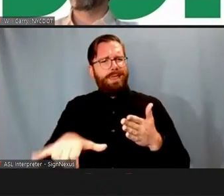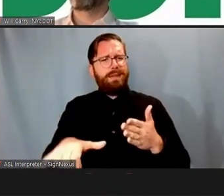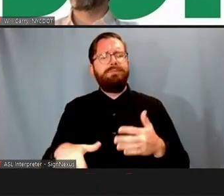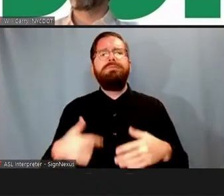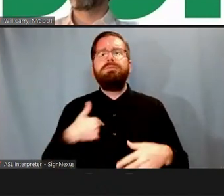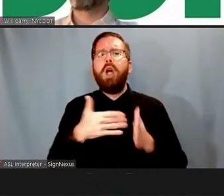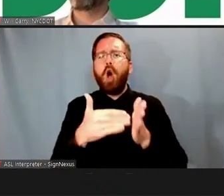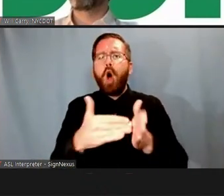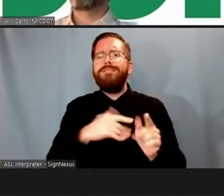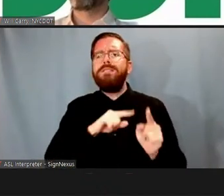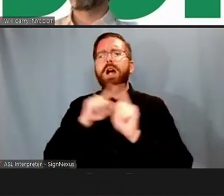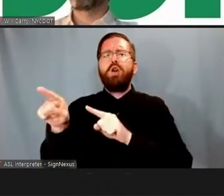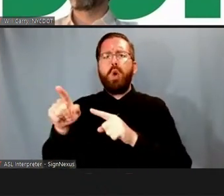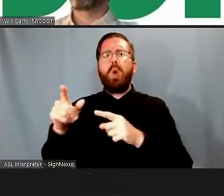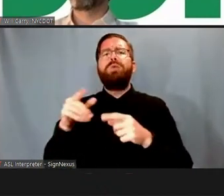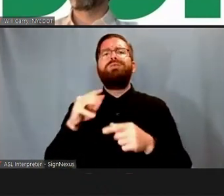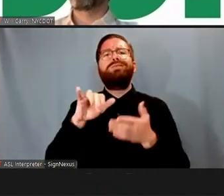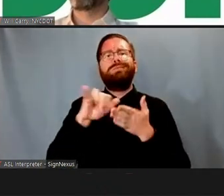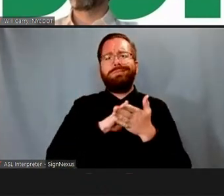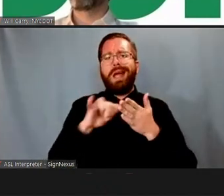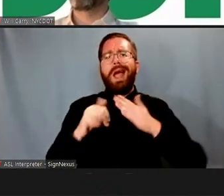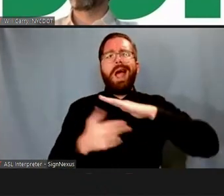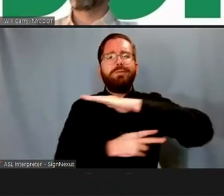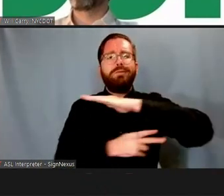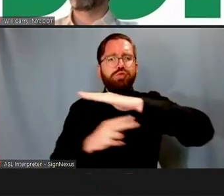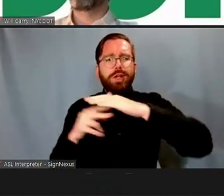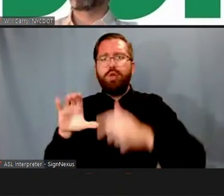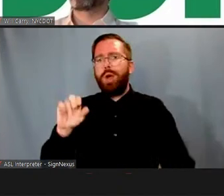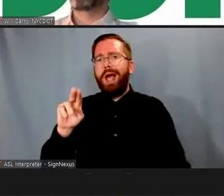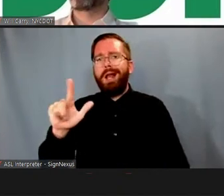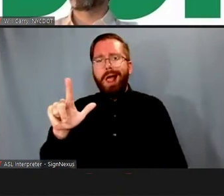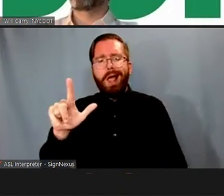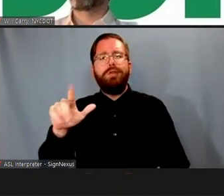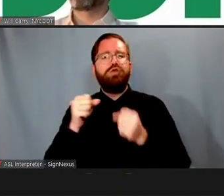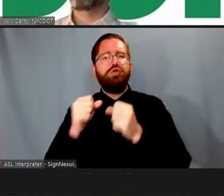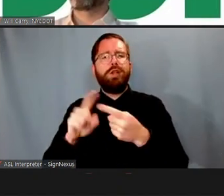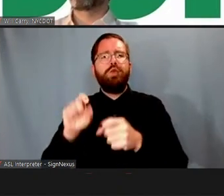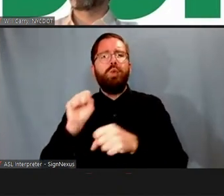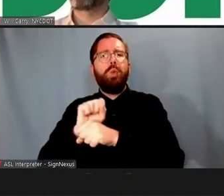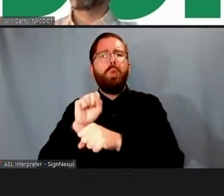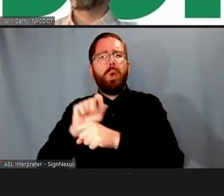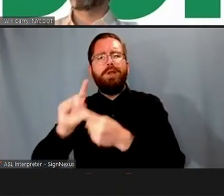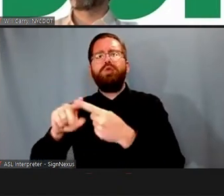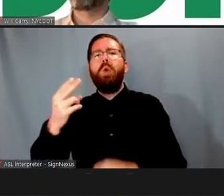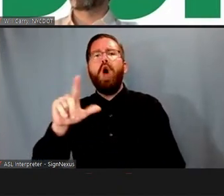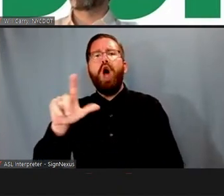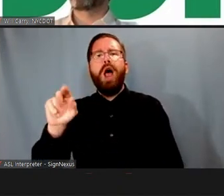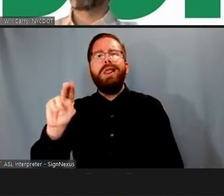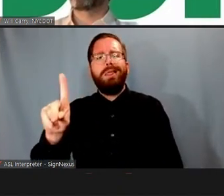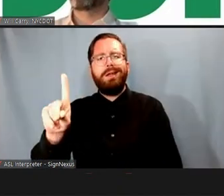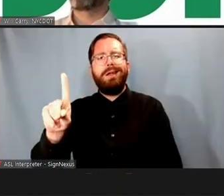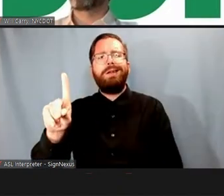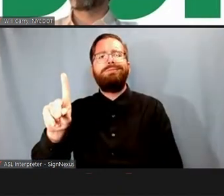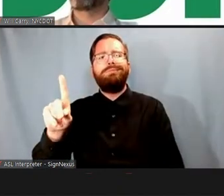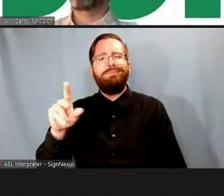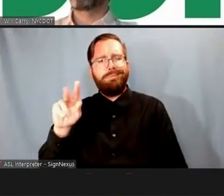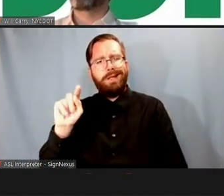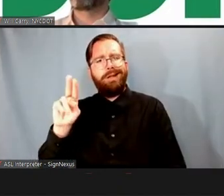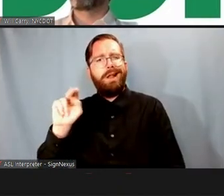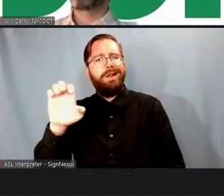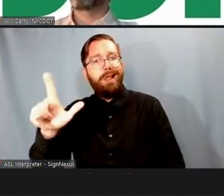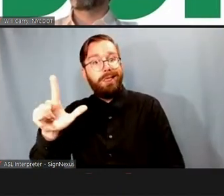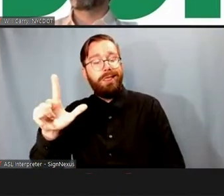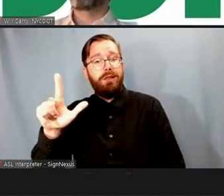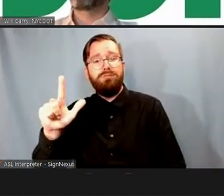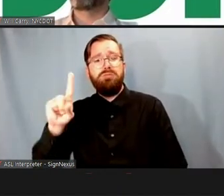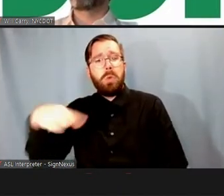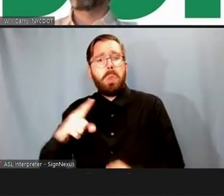work i go from the manhattan bridge through canal street for approximately 12 blocks to get to the holland tunnel why should i be told at the same rate as someone who